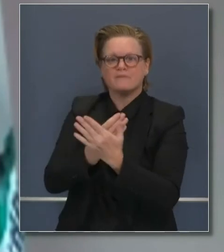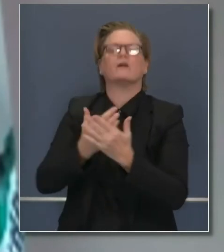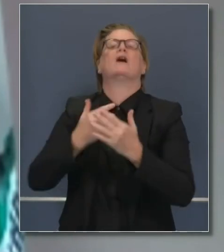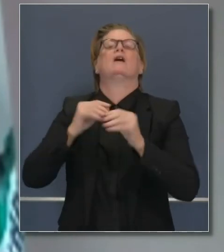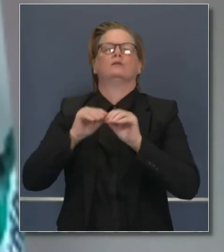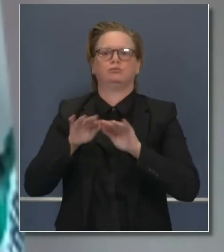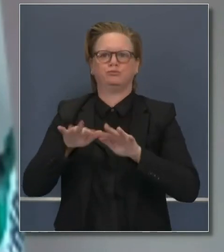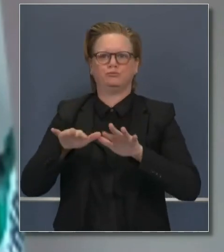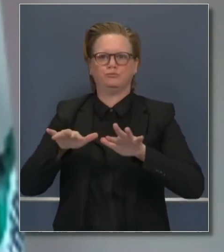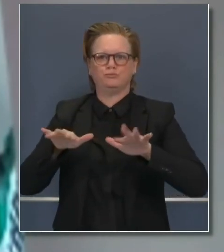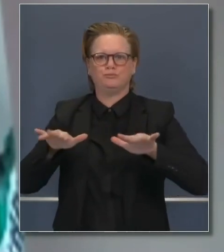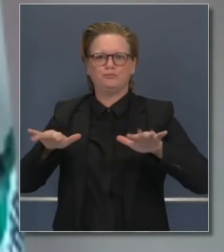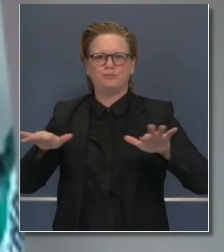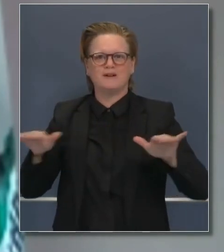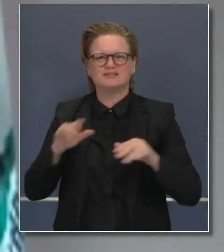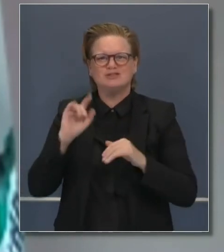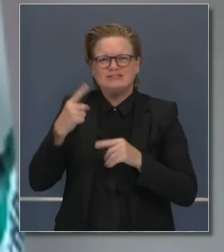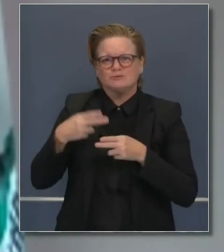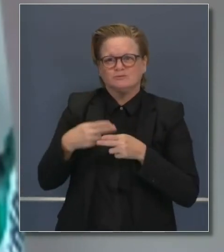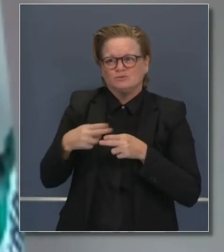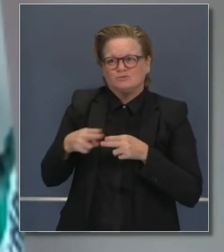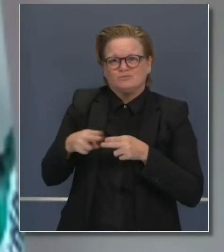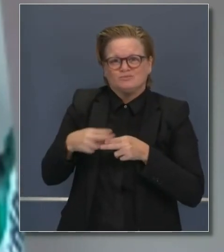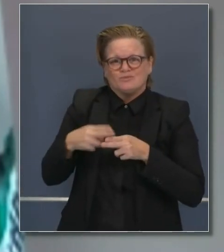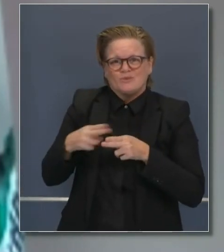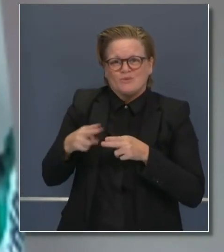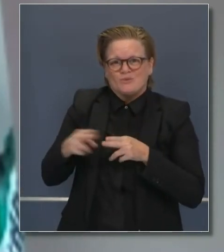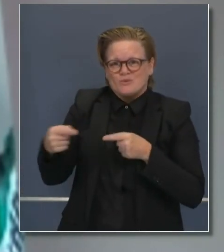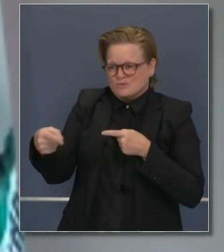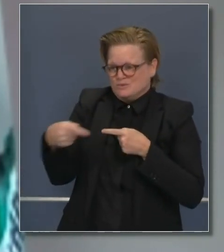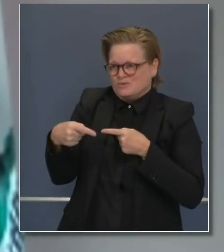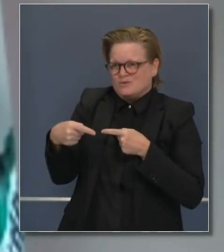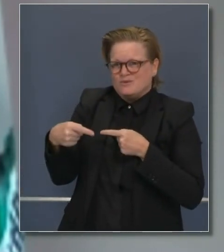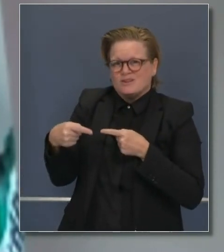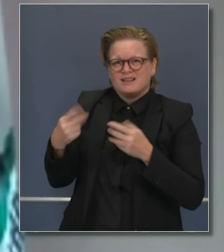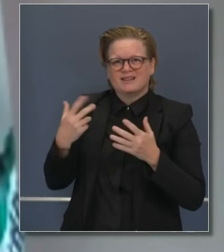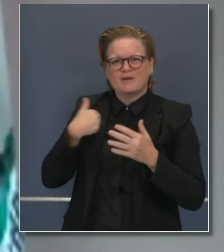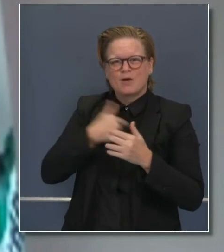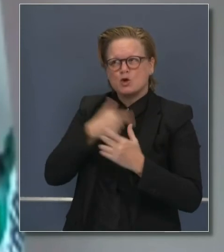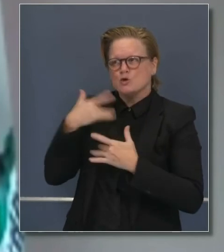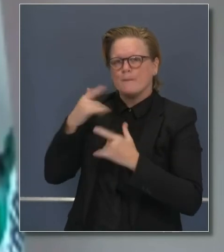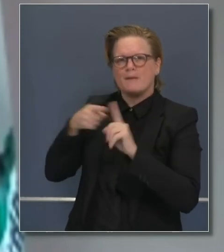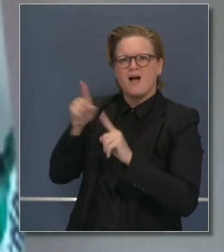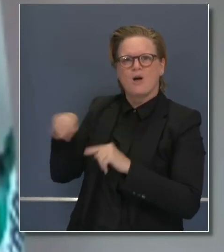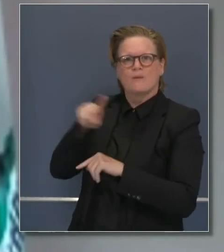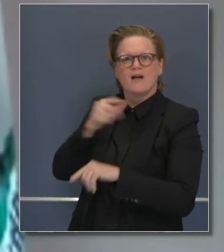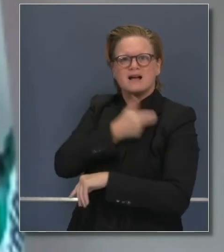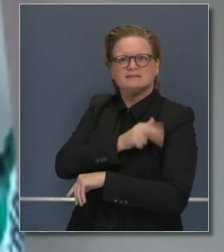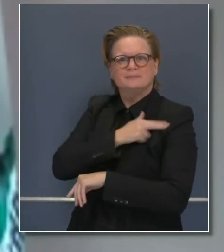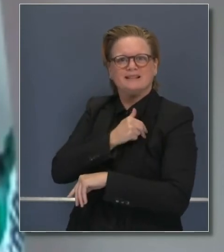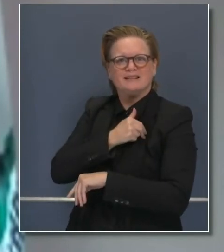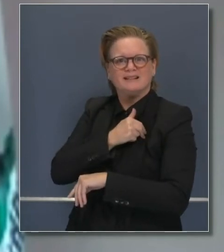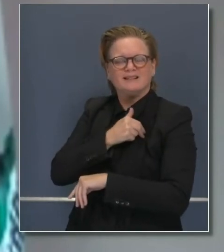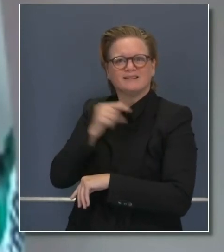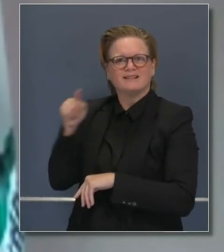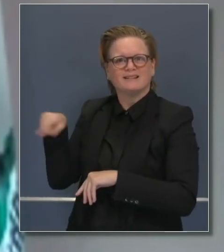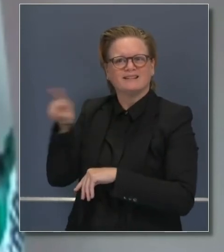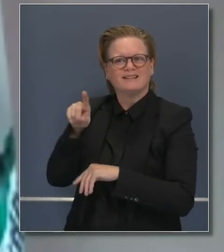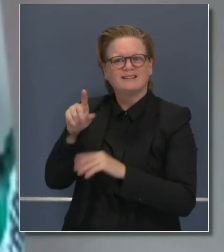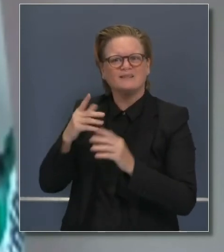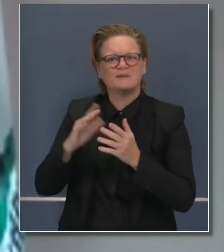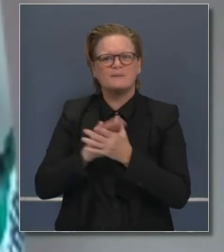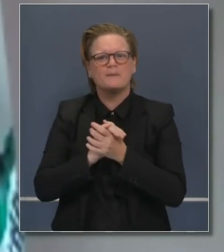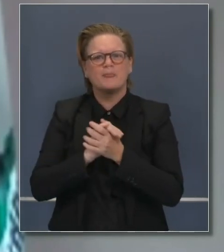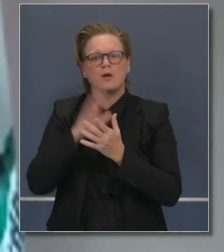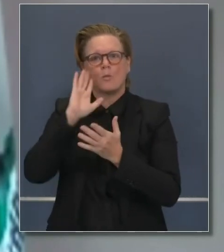our neighbors and family members who have needs around other emergency care or other important healthcare services.